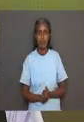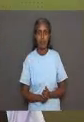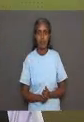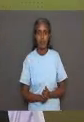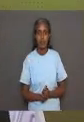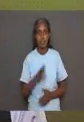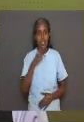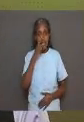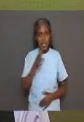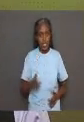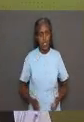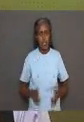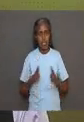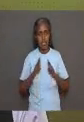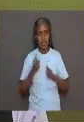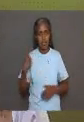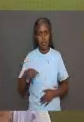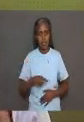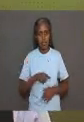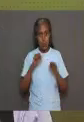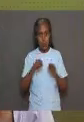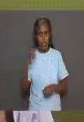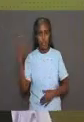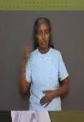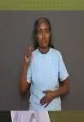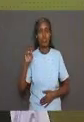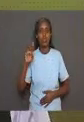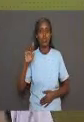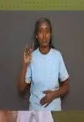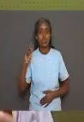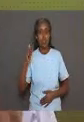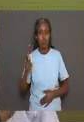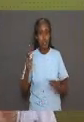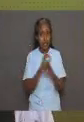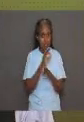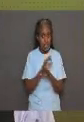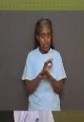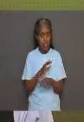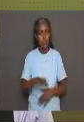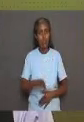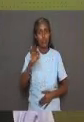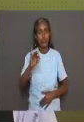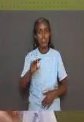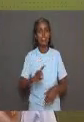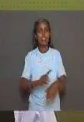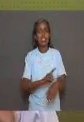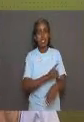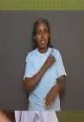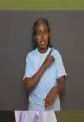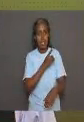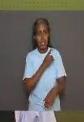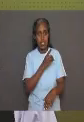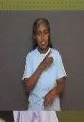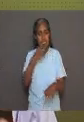In real life, we can use trigonometric functions to find distances that might